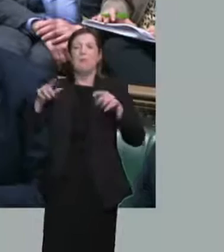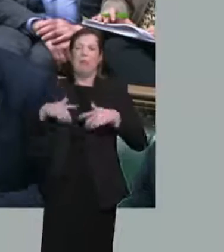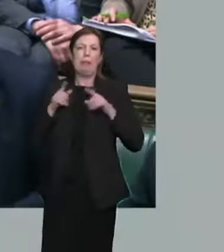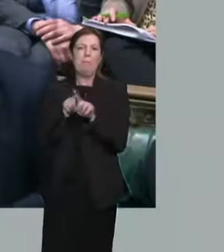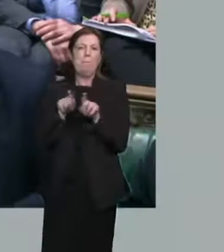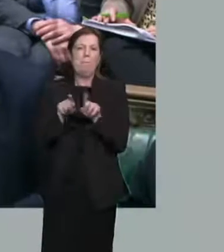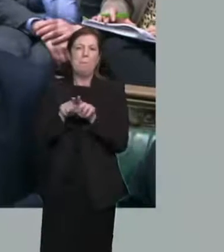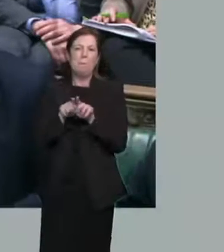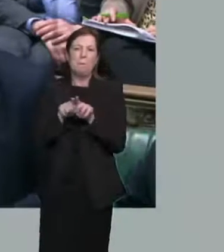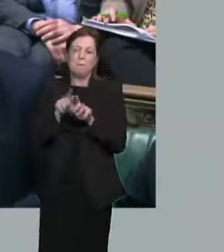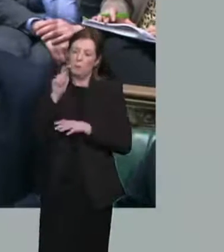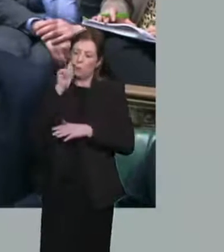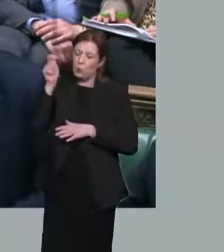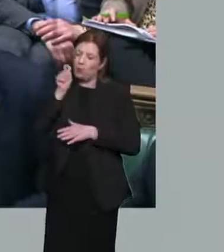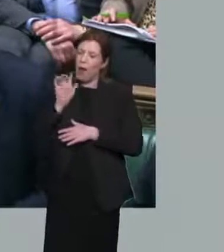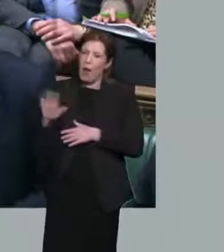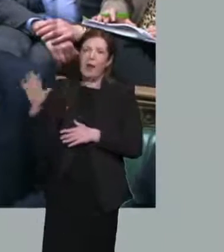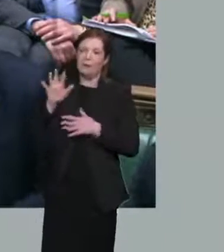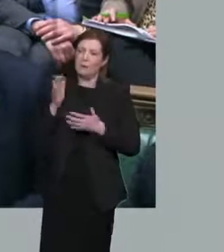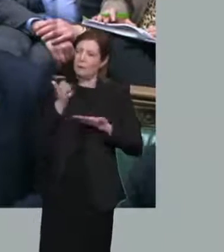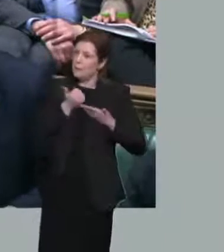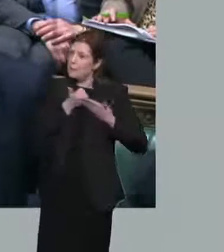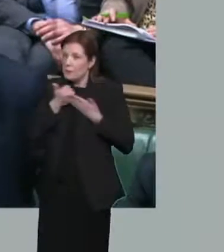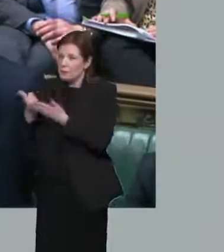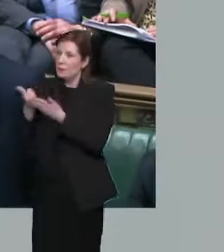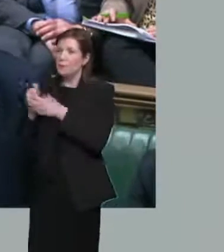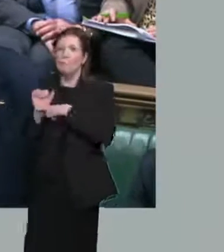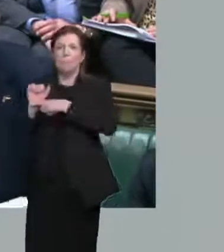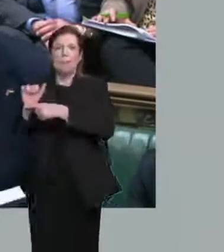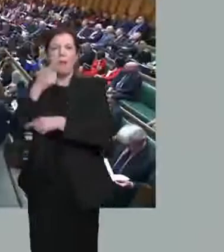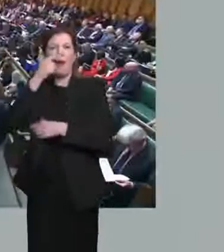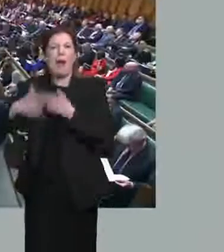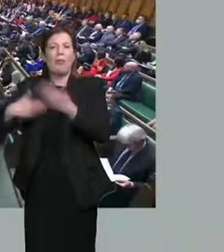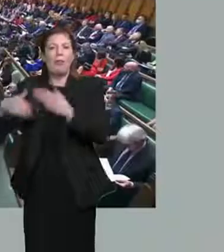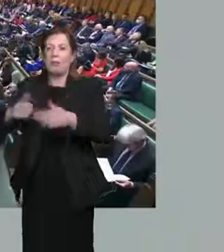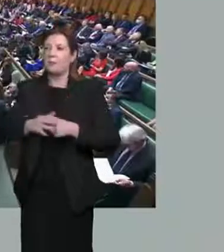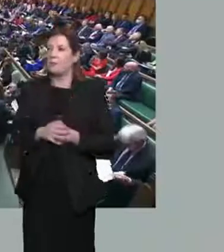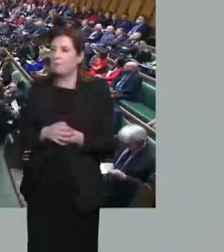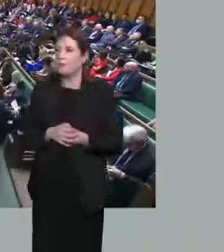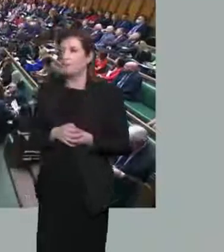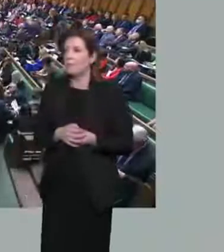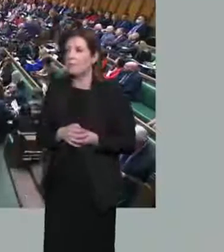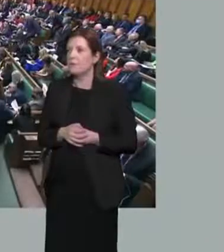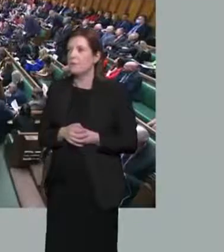continuously to give the Ukrainians the tools they need to defend themselves. Graham Stringer.